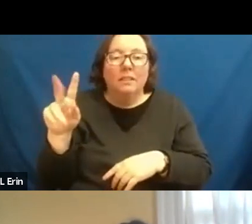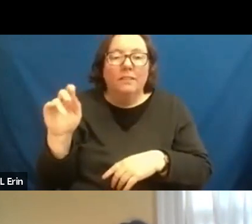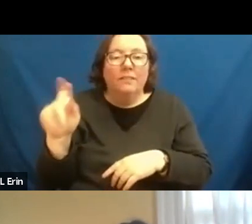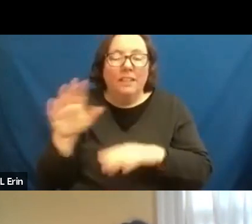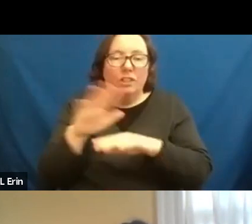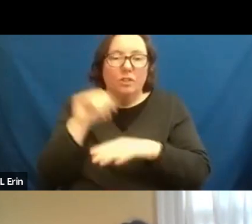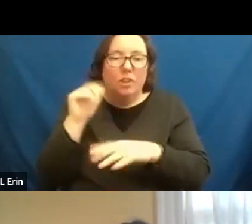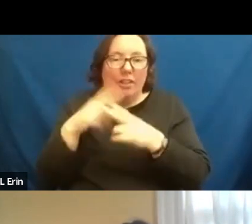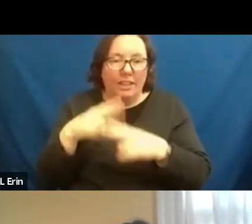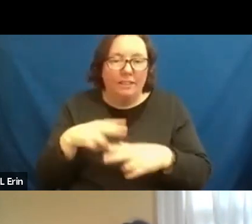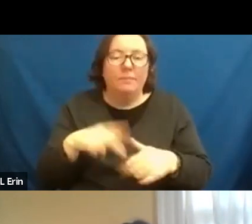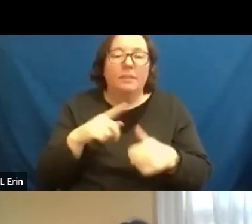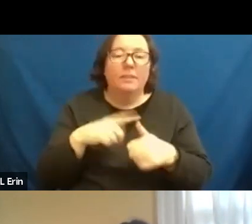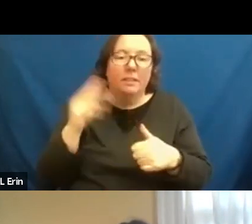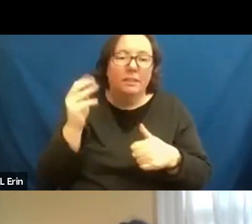Thank you. Mr. Acevedo,